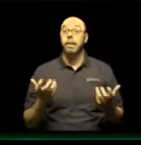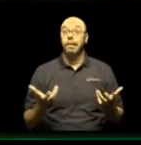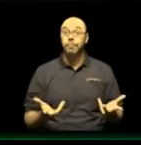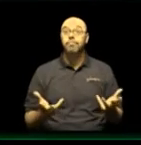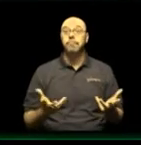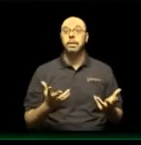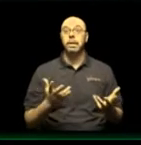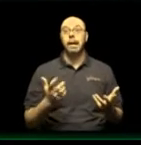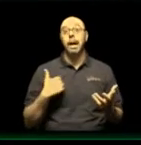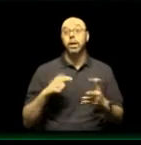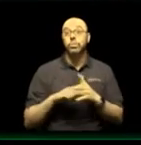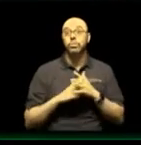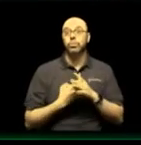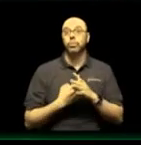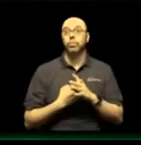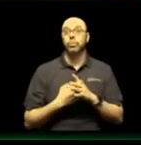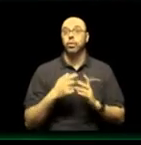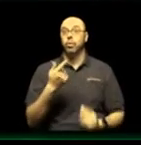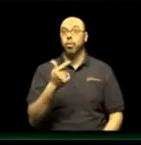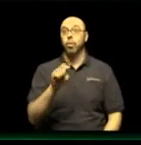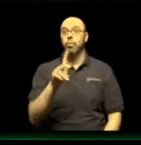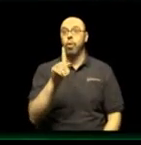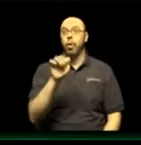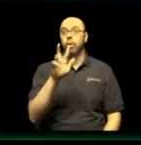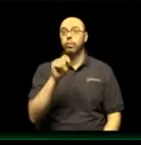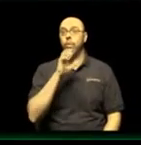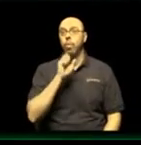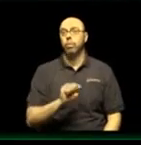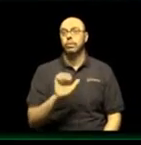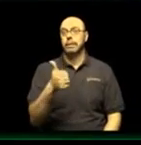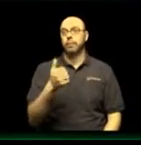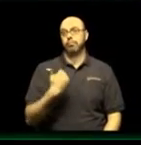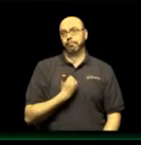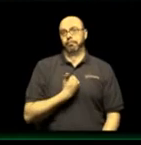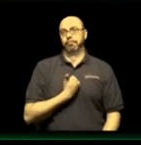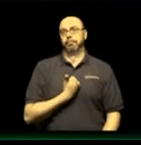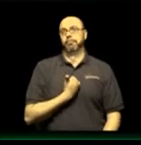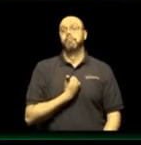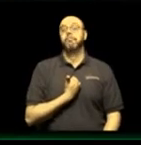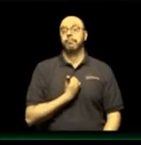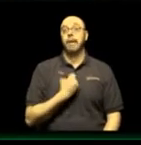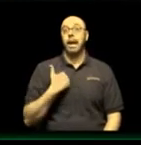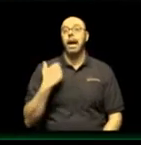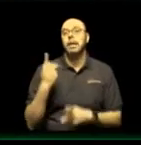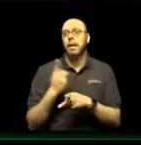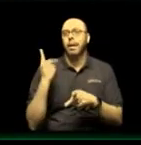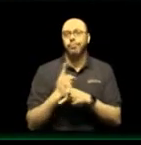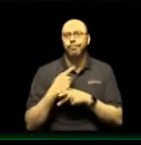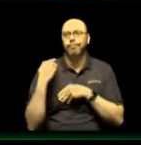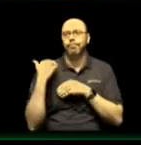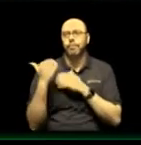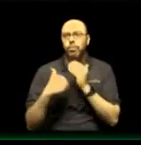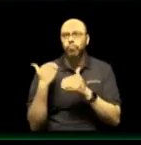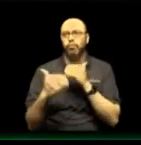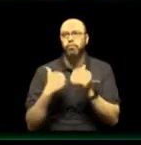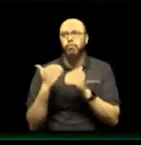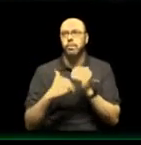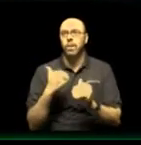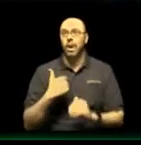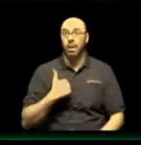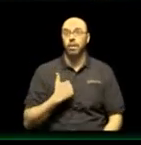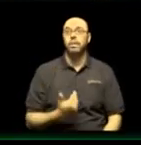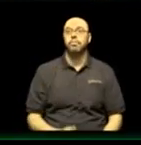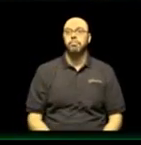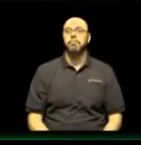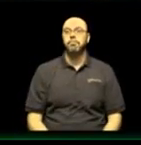Well, I started racing go-karting when I was 10 years old. And I just kept racing and racing and racing. 10 years